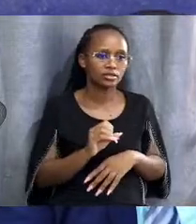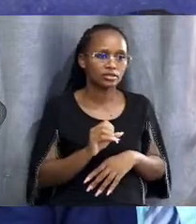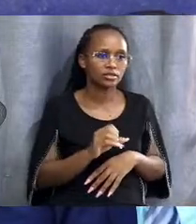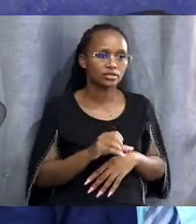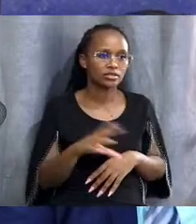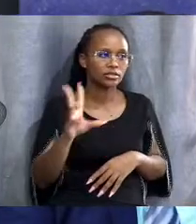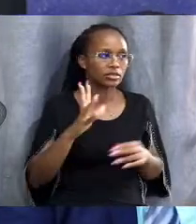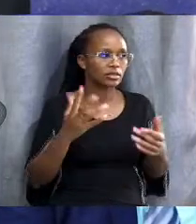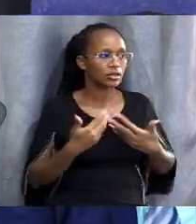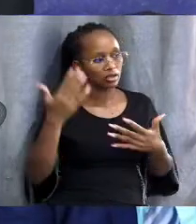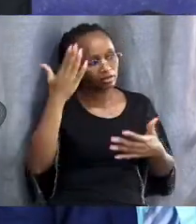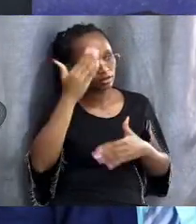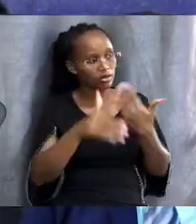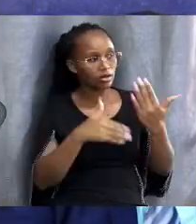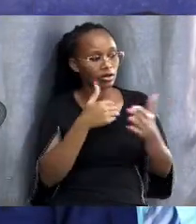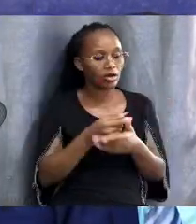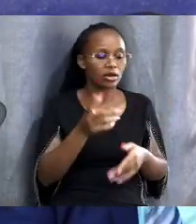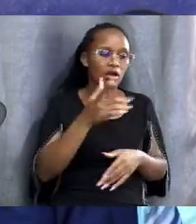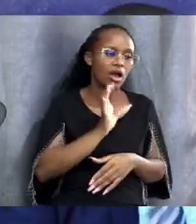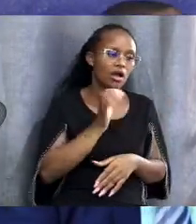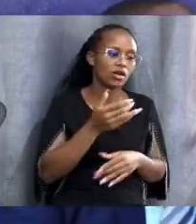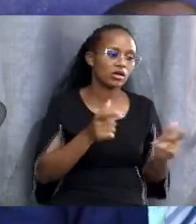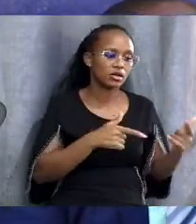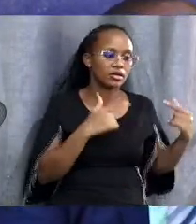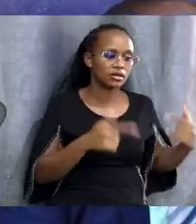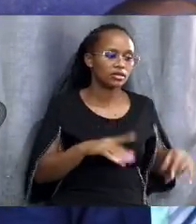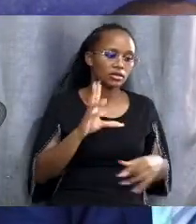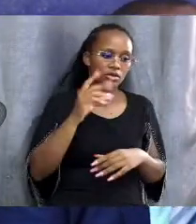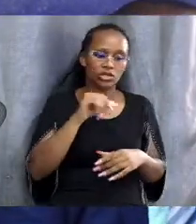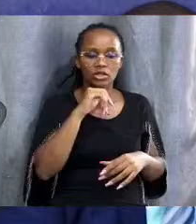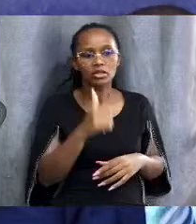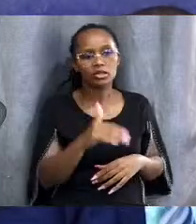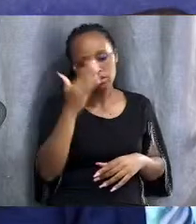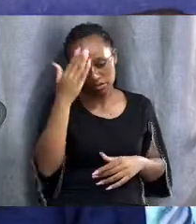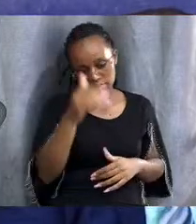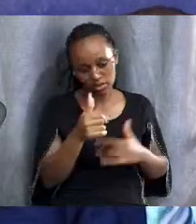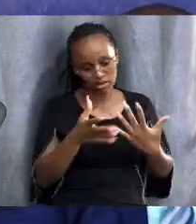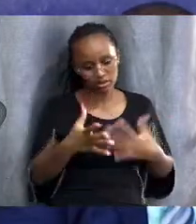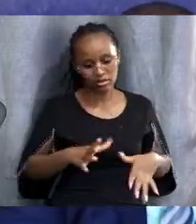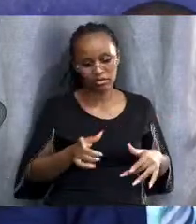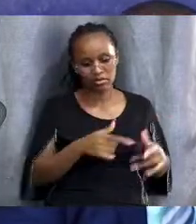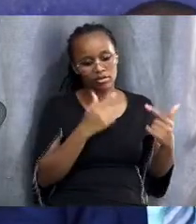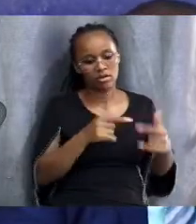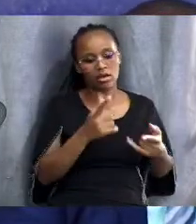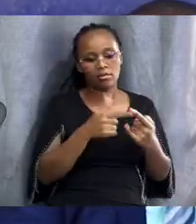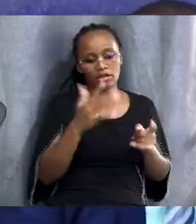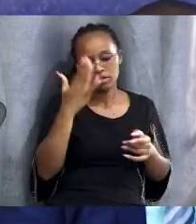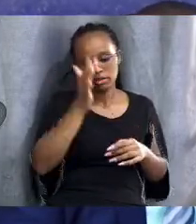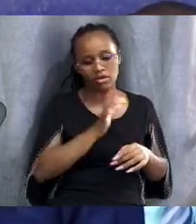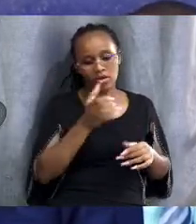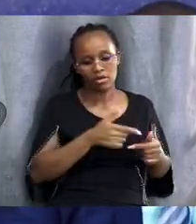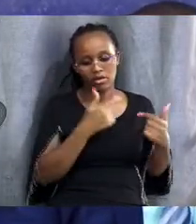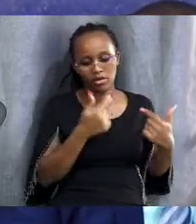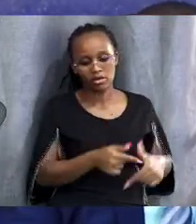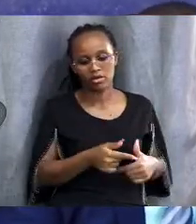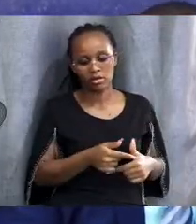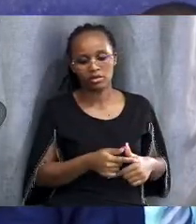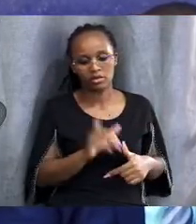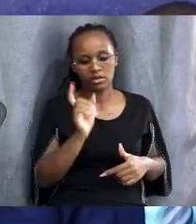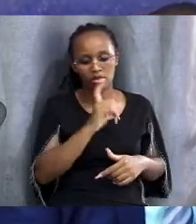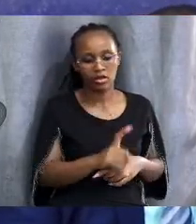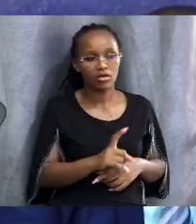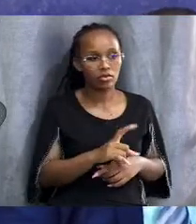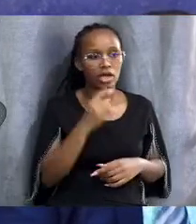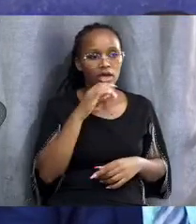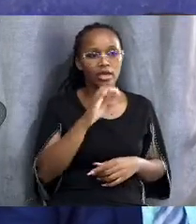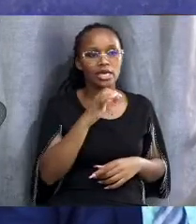na todo ni atoe, he knows our hearts. We may not know other people's hearts, but he knows our heart. And therefore,